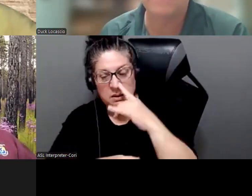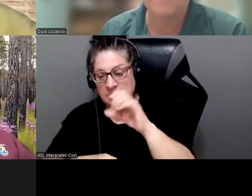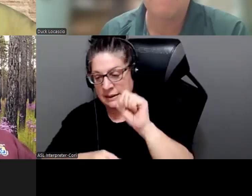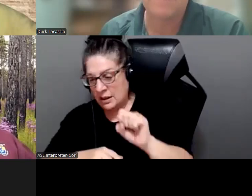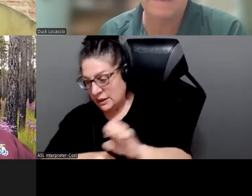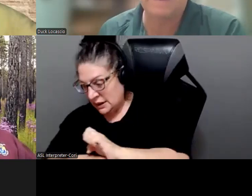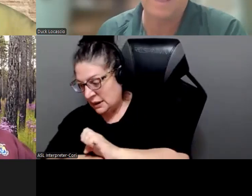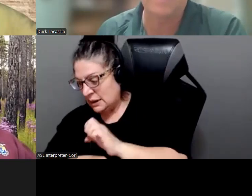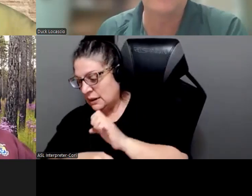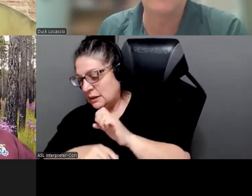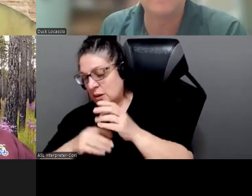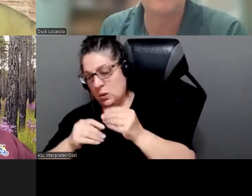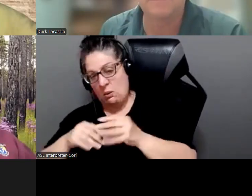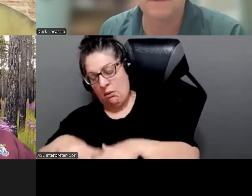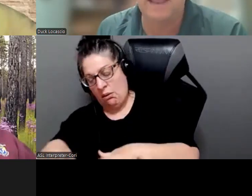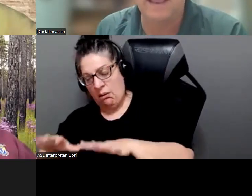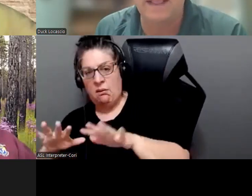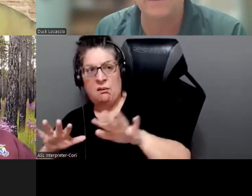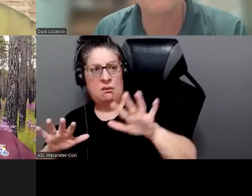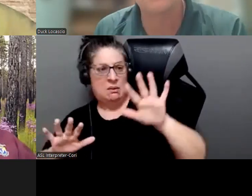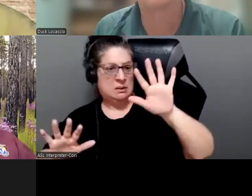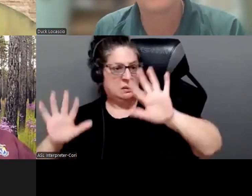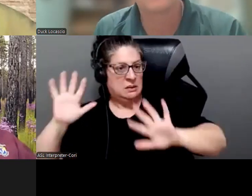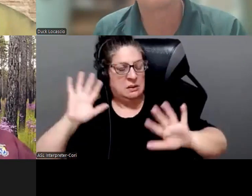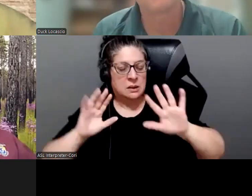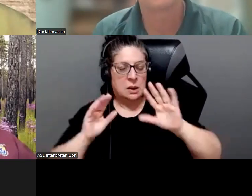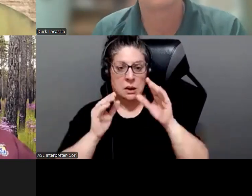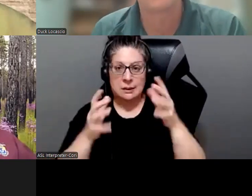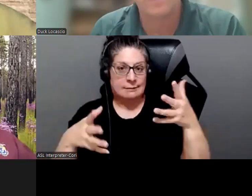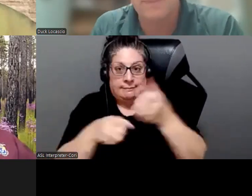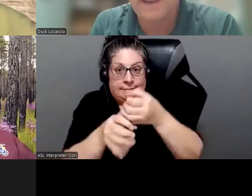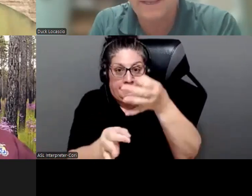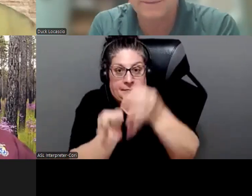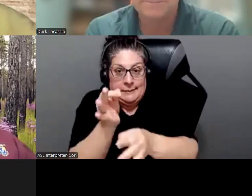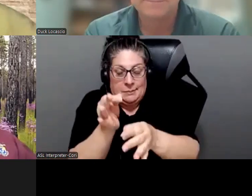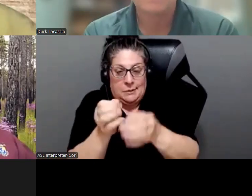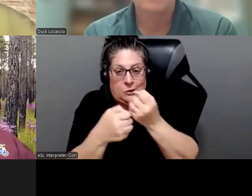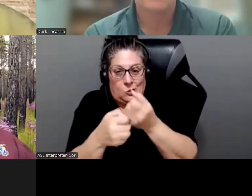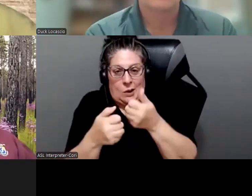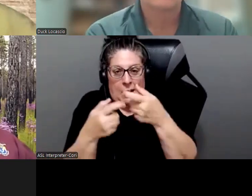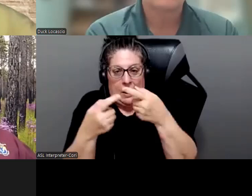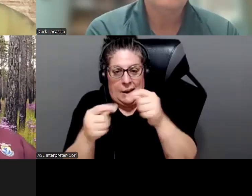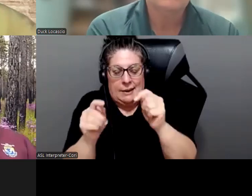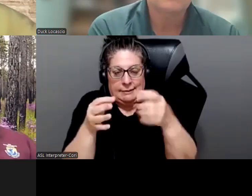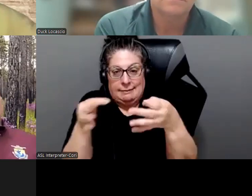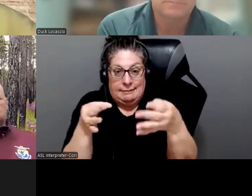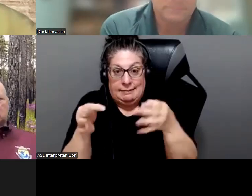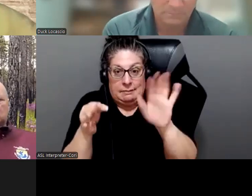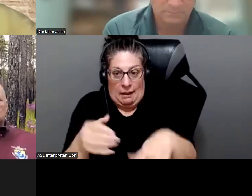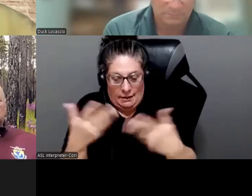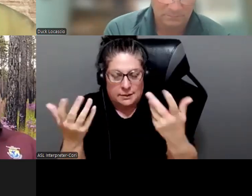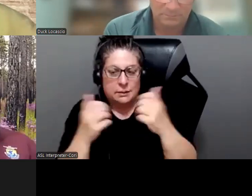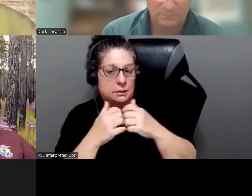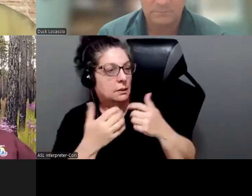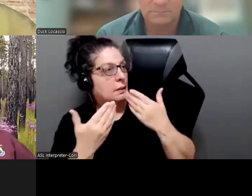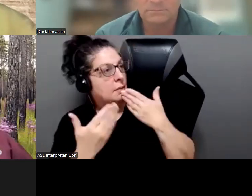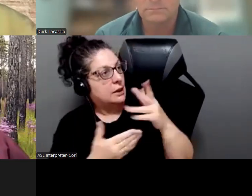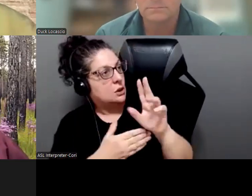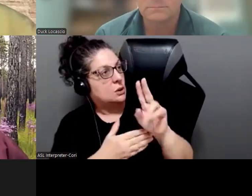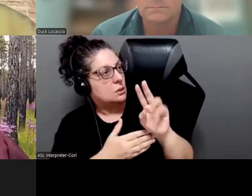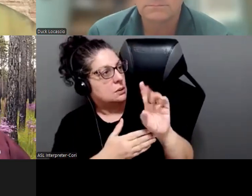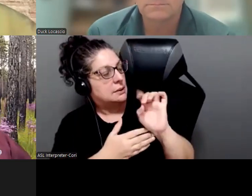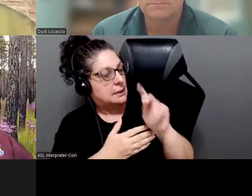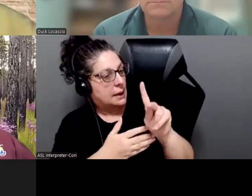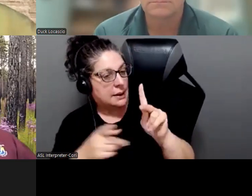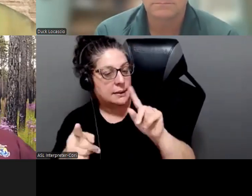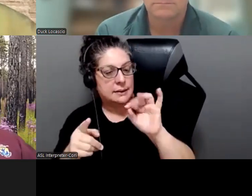But that's kind of as simple as I could try to make it. Thank you, Doug. Tim, how about you in